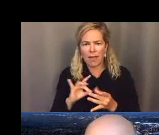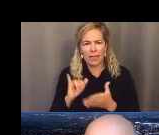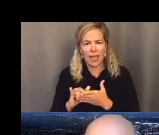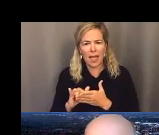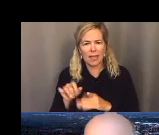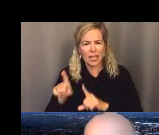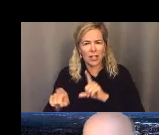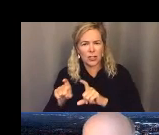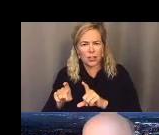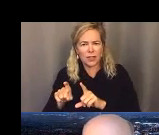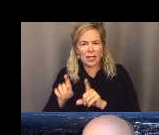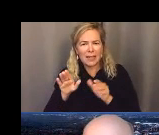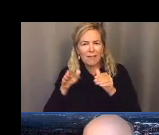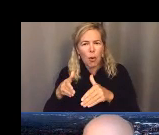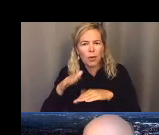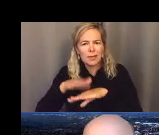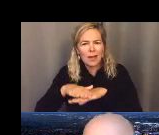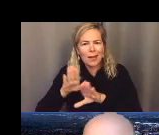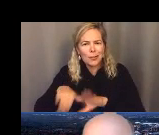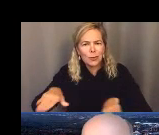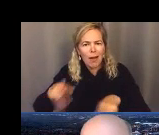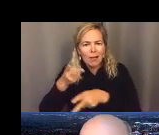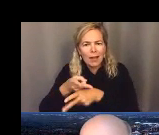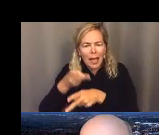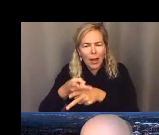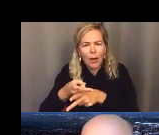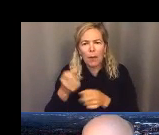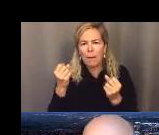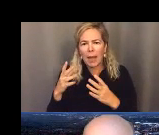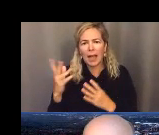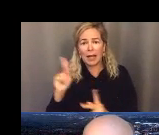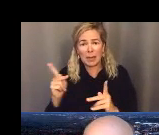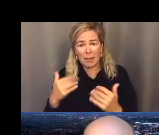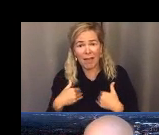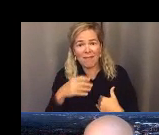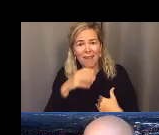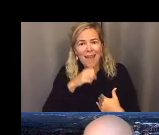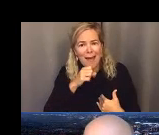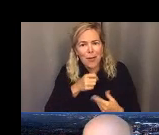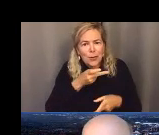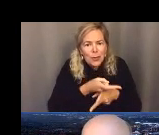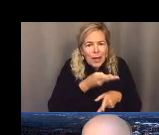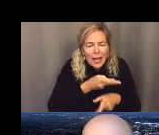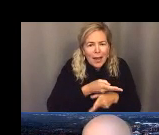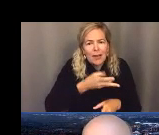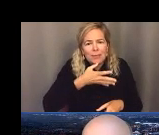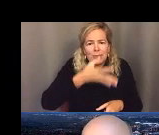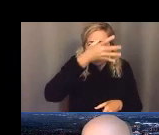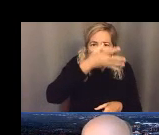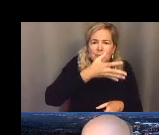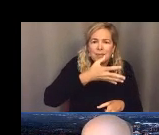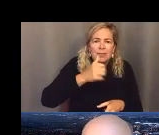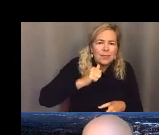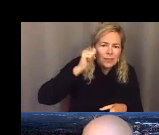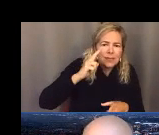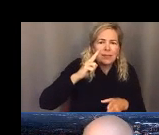very childcare focused, and there are a number of folks who have elder care and elder care related